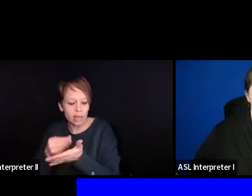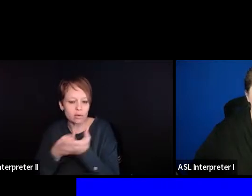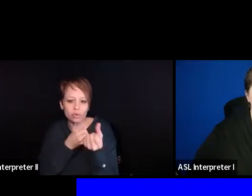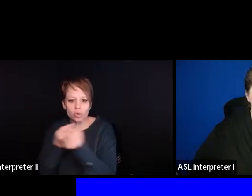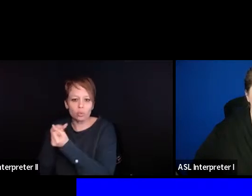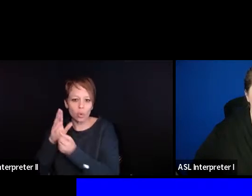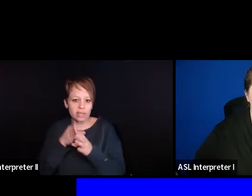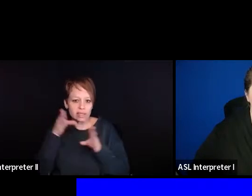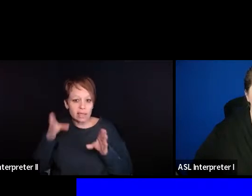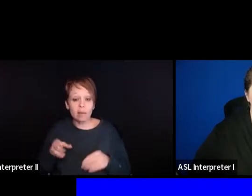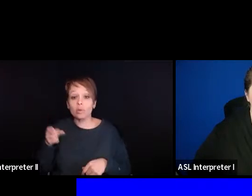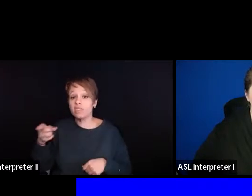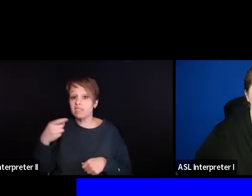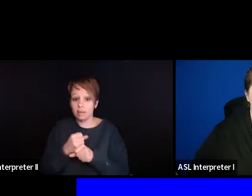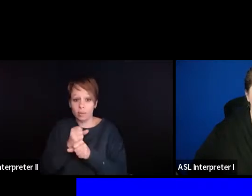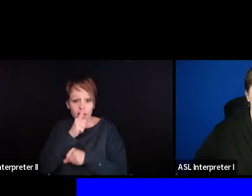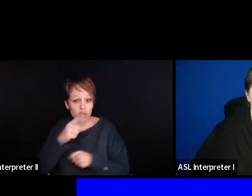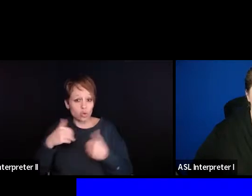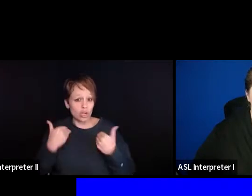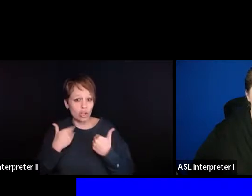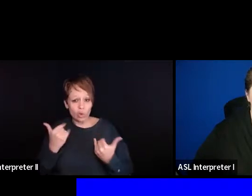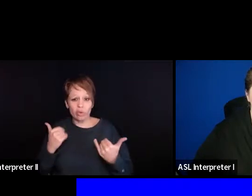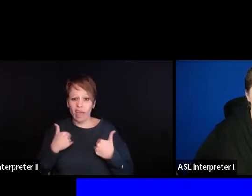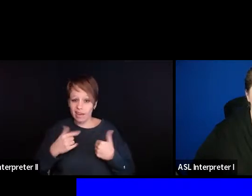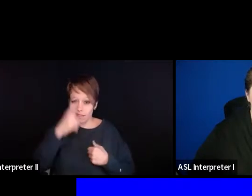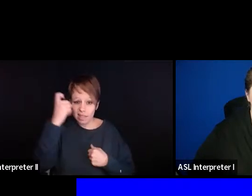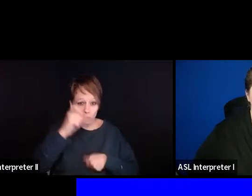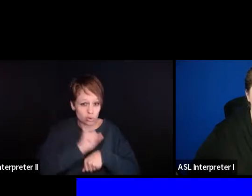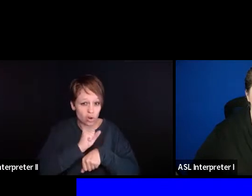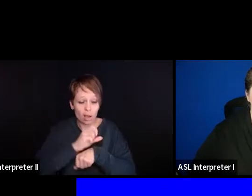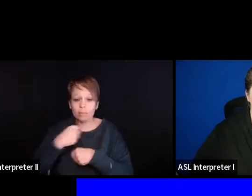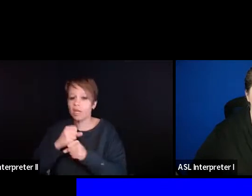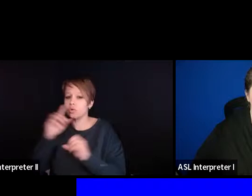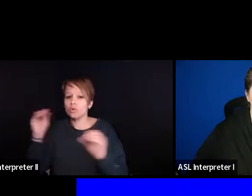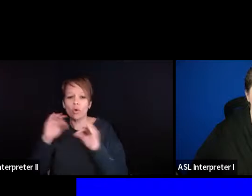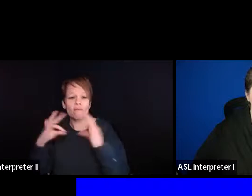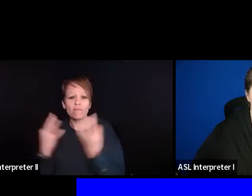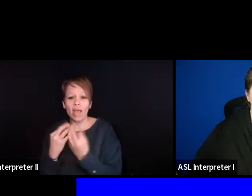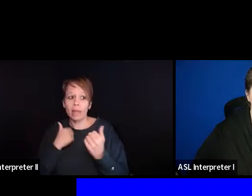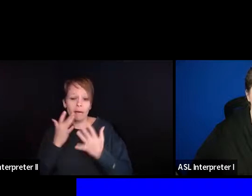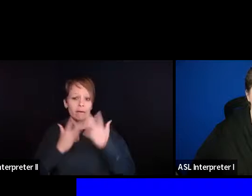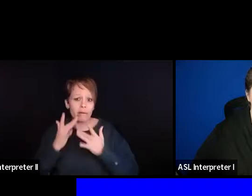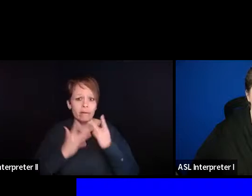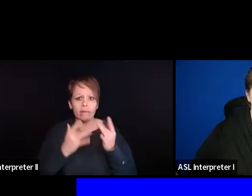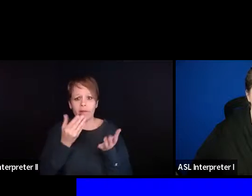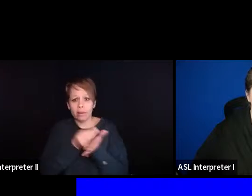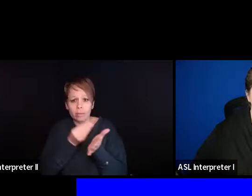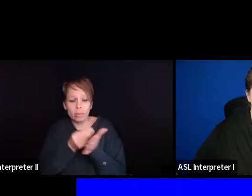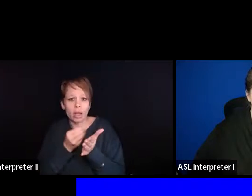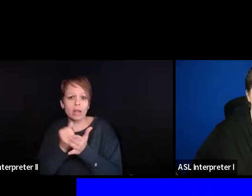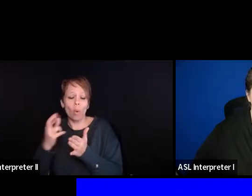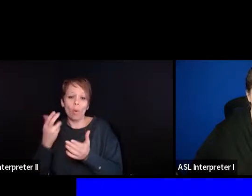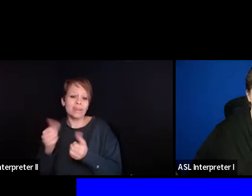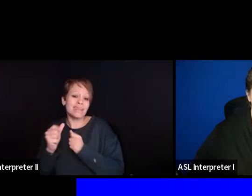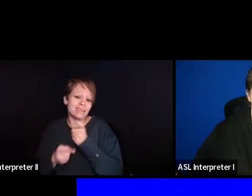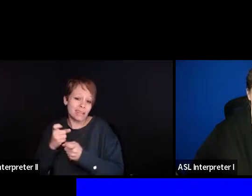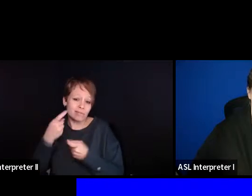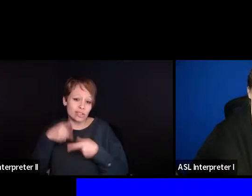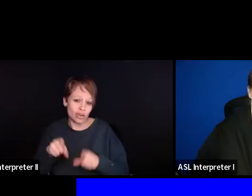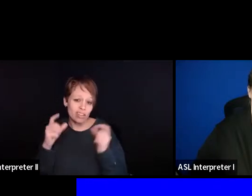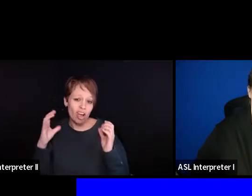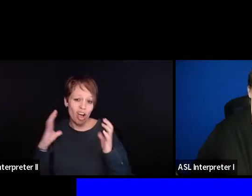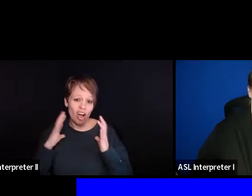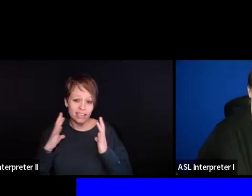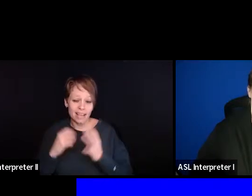to ensure that youth were connected with summer jobs and to make sure that no family would go without food or presents for the holidays.